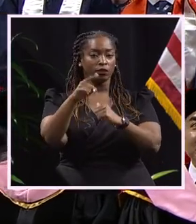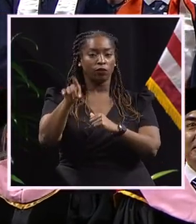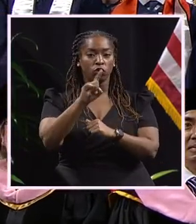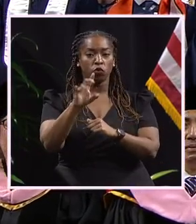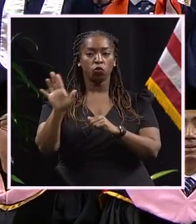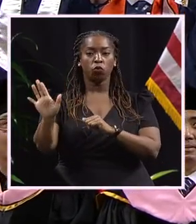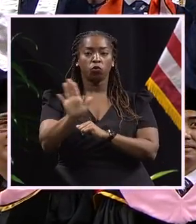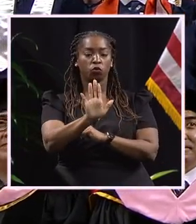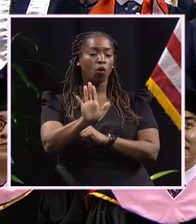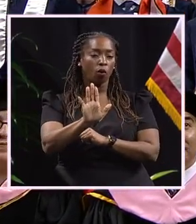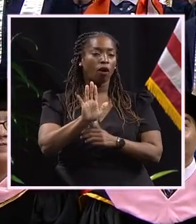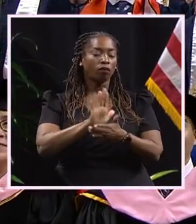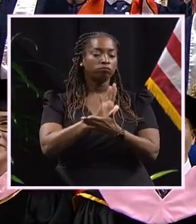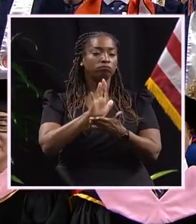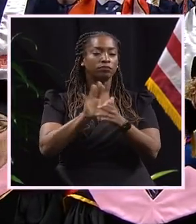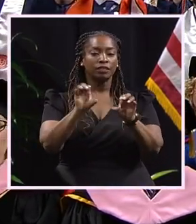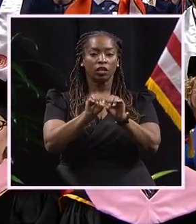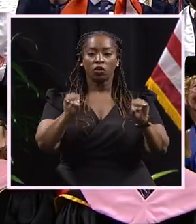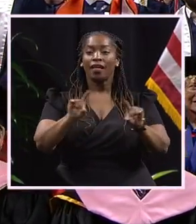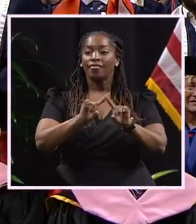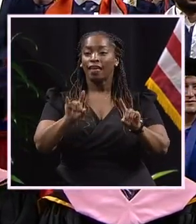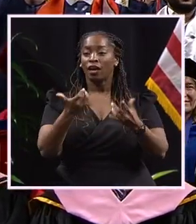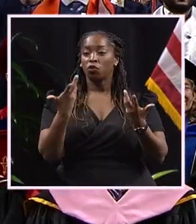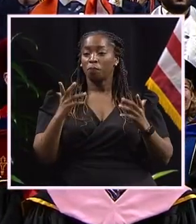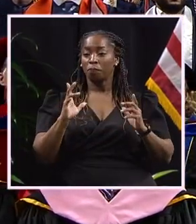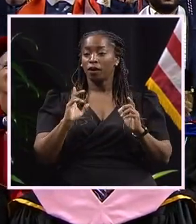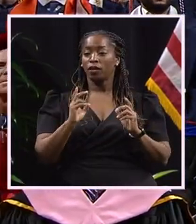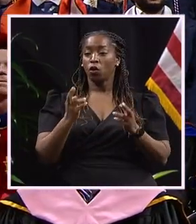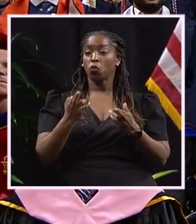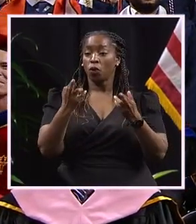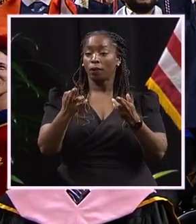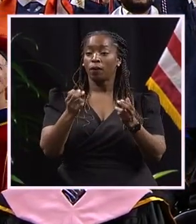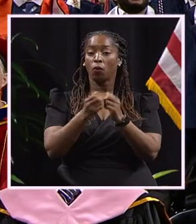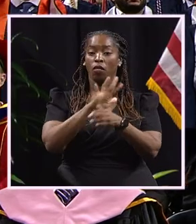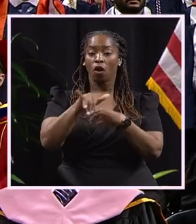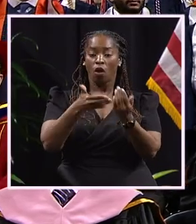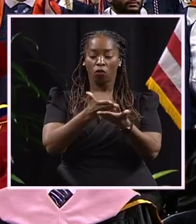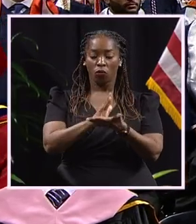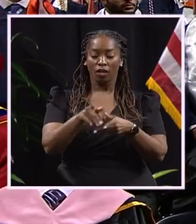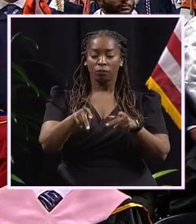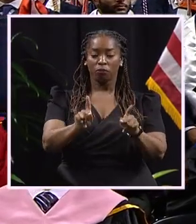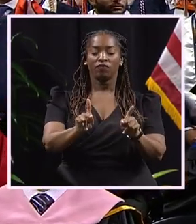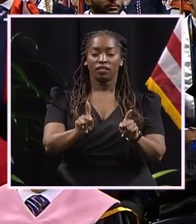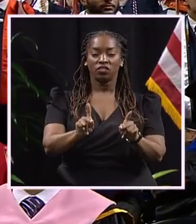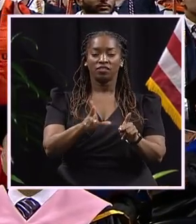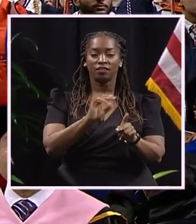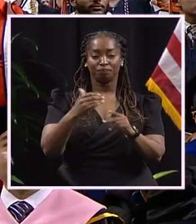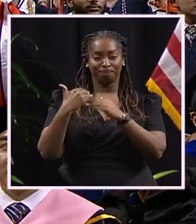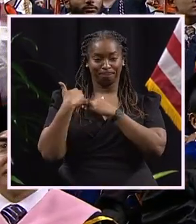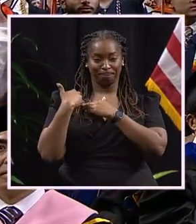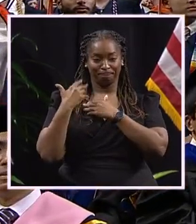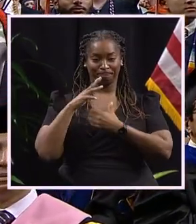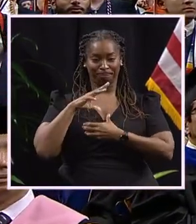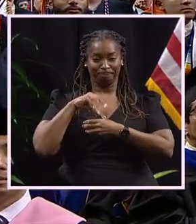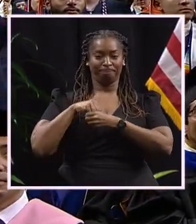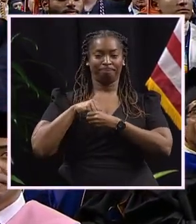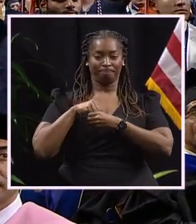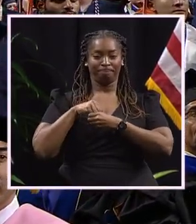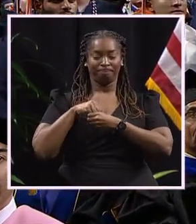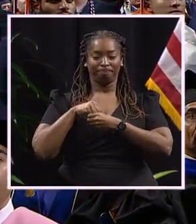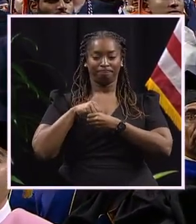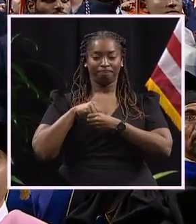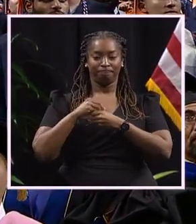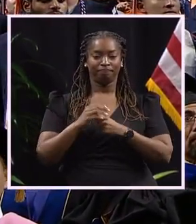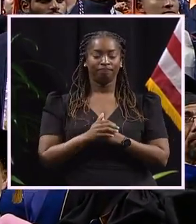degree for which you have been recommended, with all the rights, privileges, responsibilities, and obligations